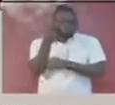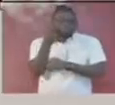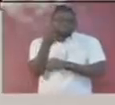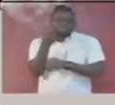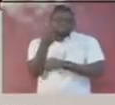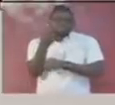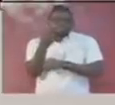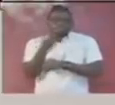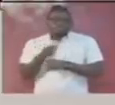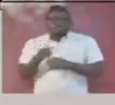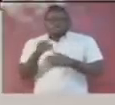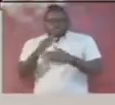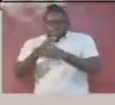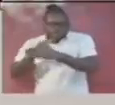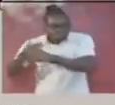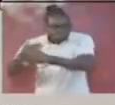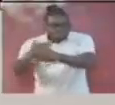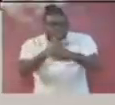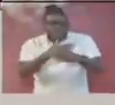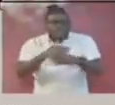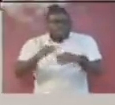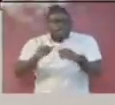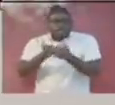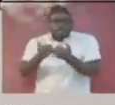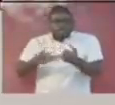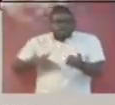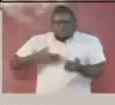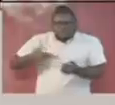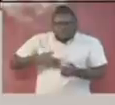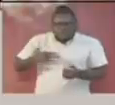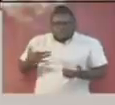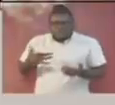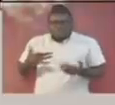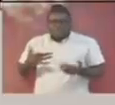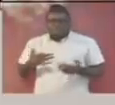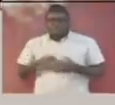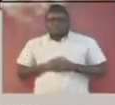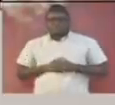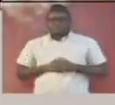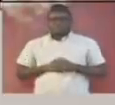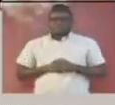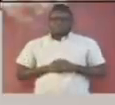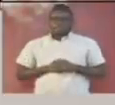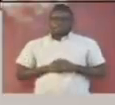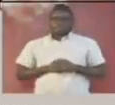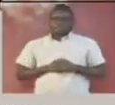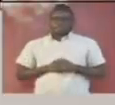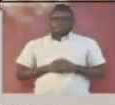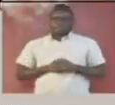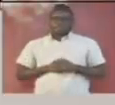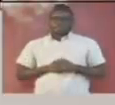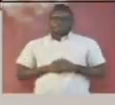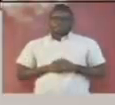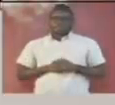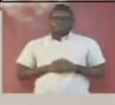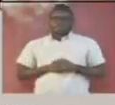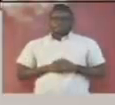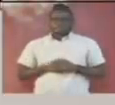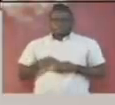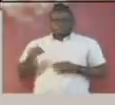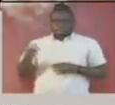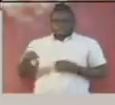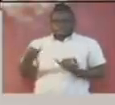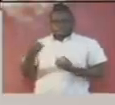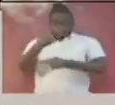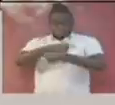they're experiencing and find solutions. So even though from what I've shared today, we're aware that